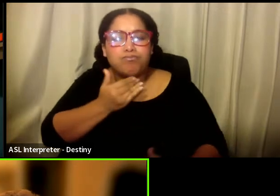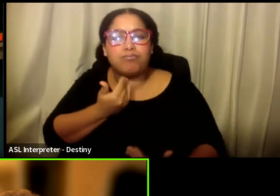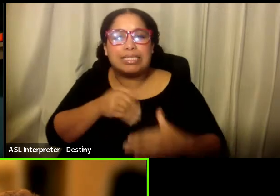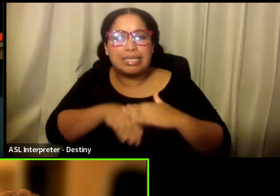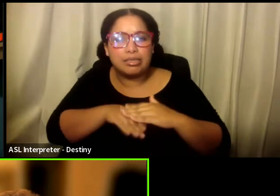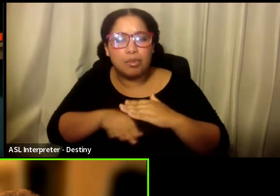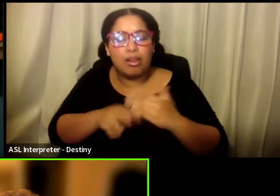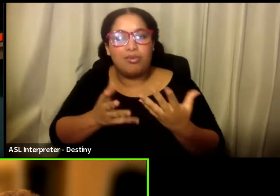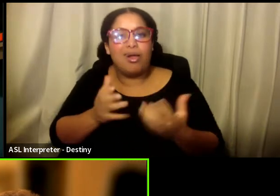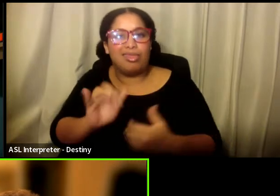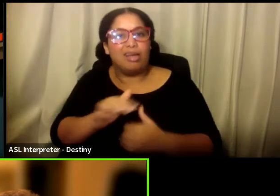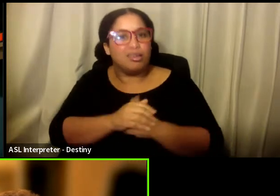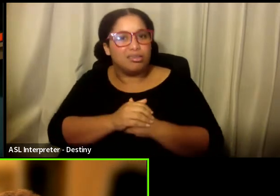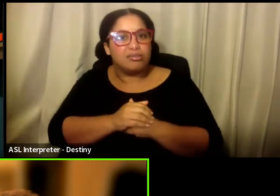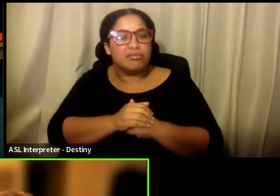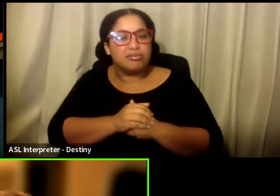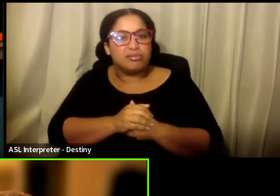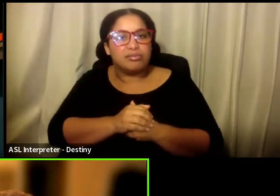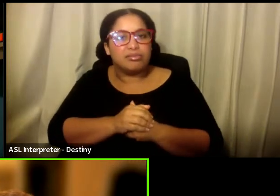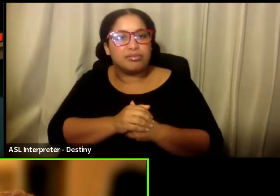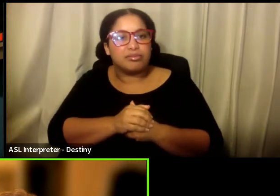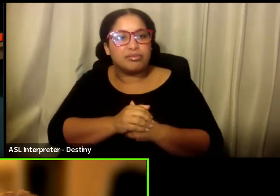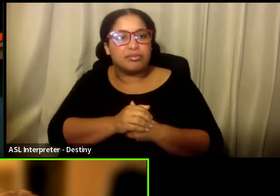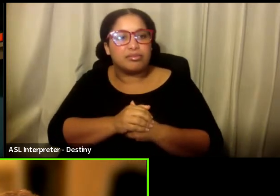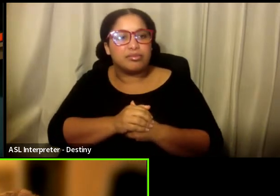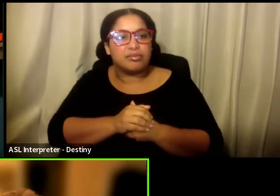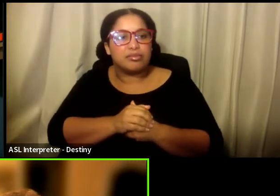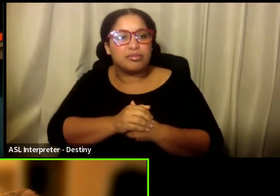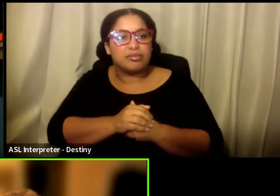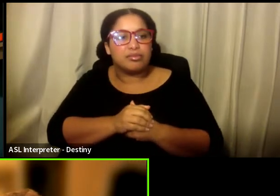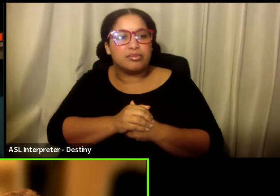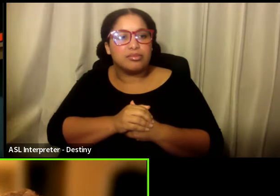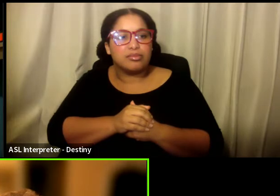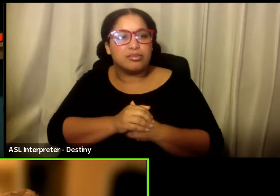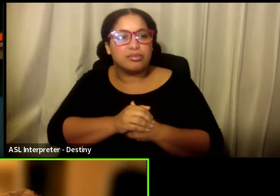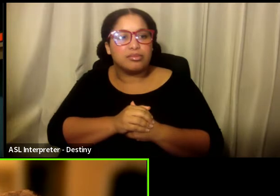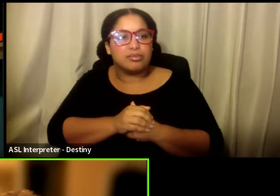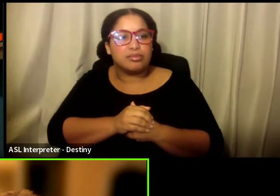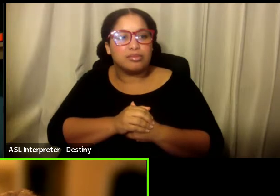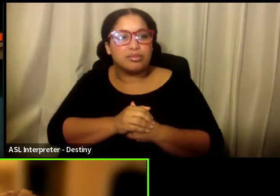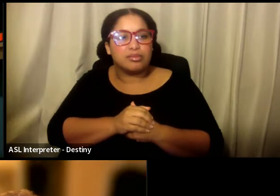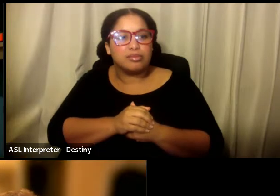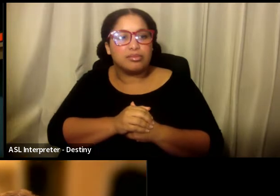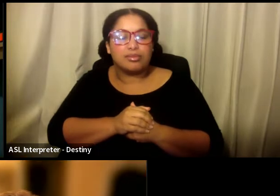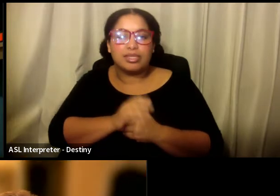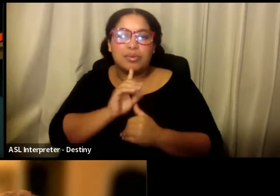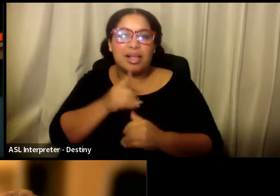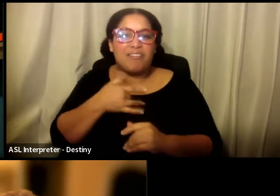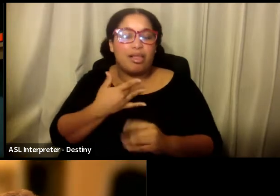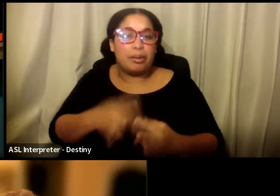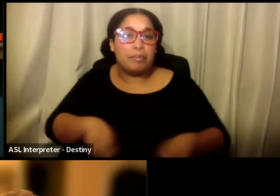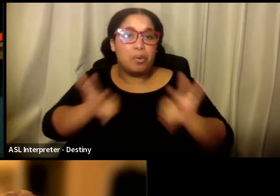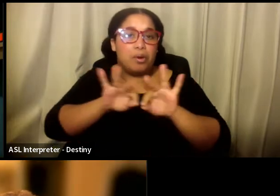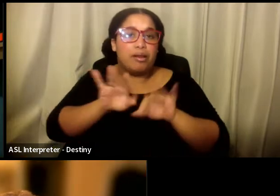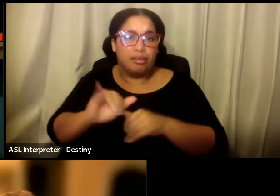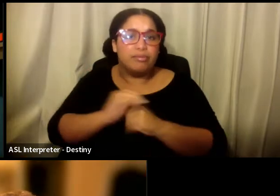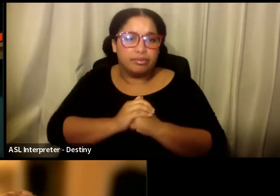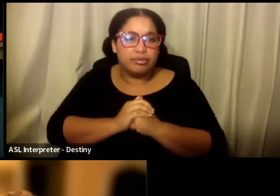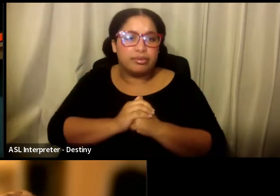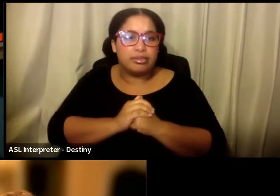accessible. You know, I think that's really critical. And I have